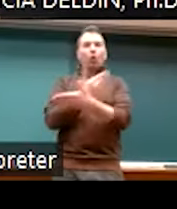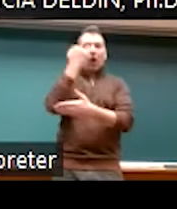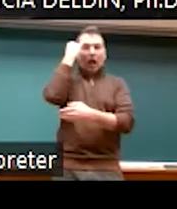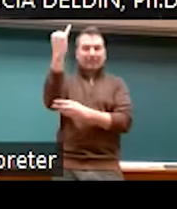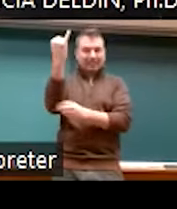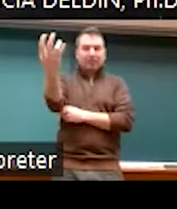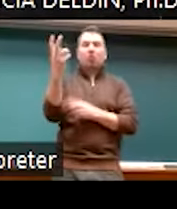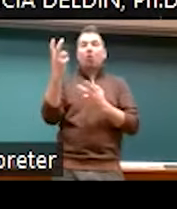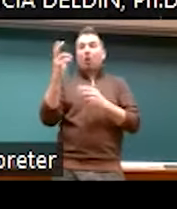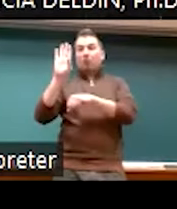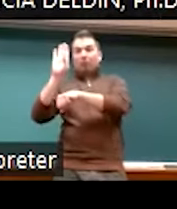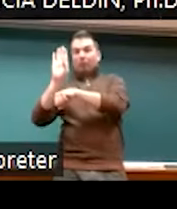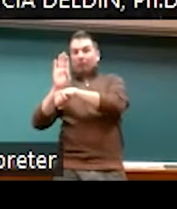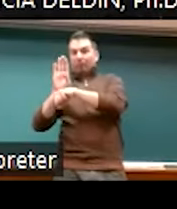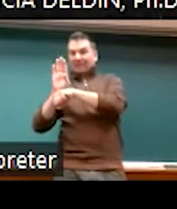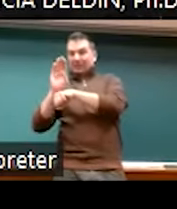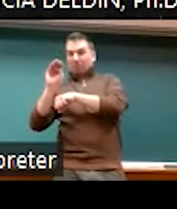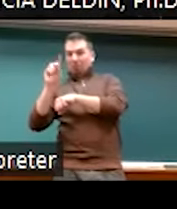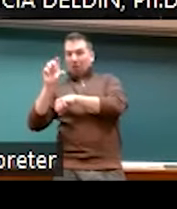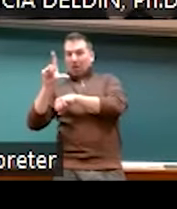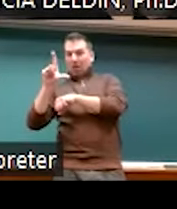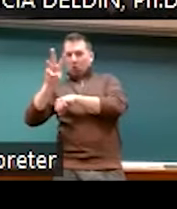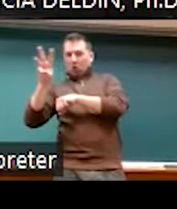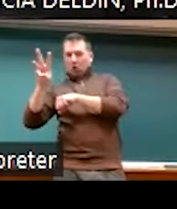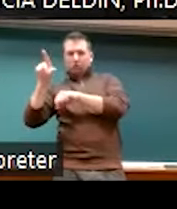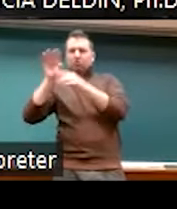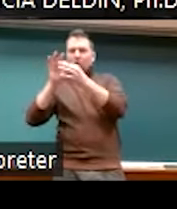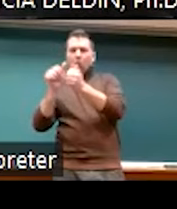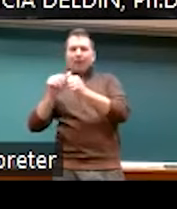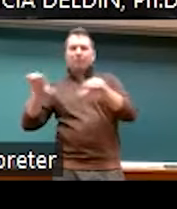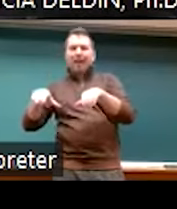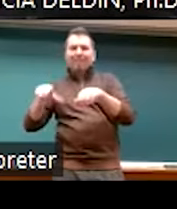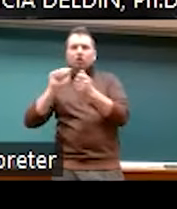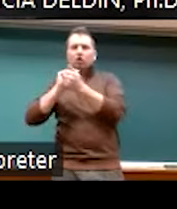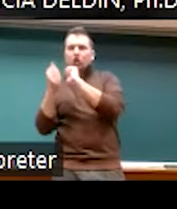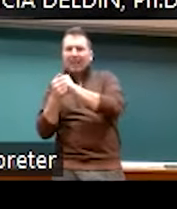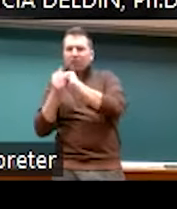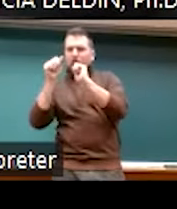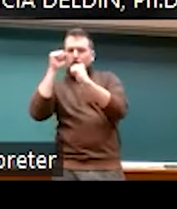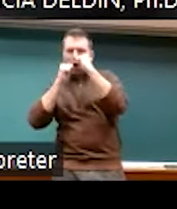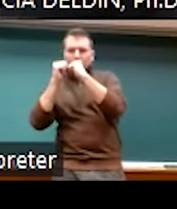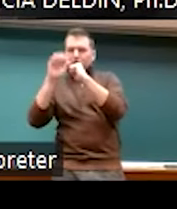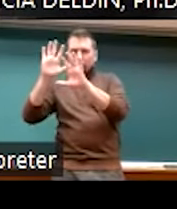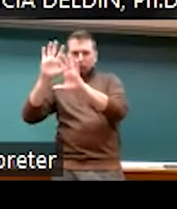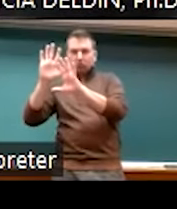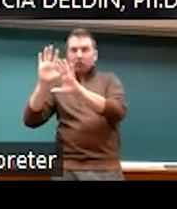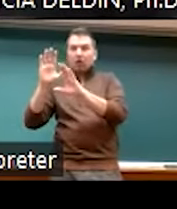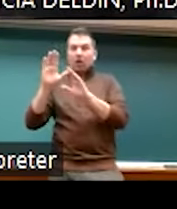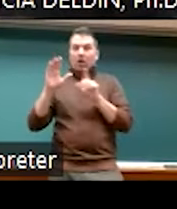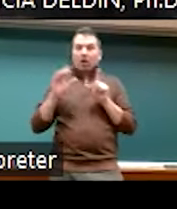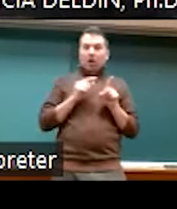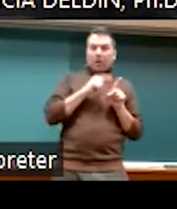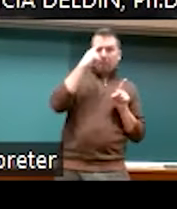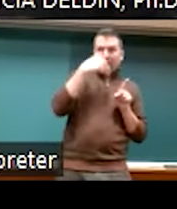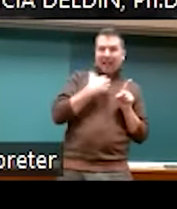business model perspective, this behavioral change model of Weight Watchers and build it for mental health